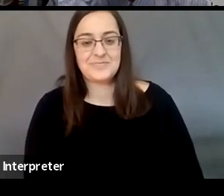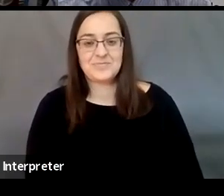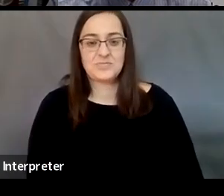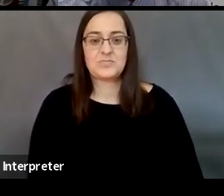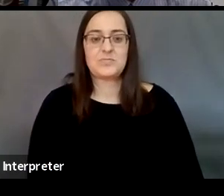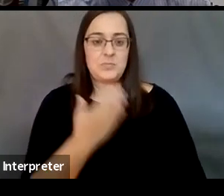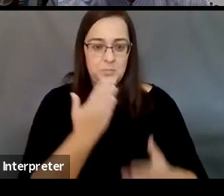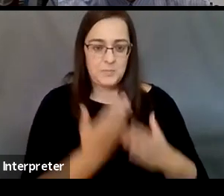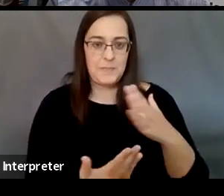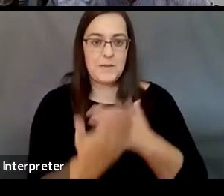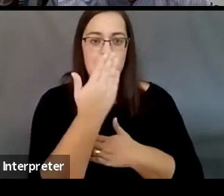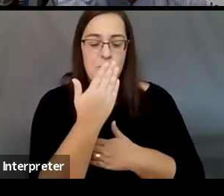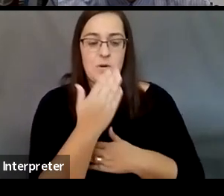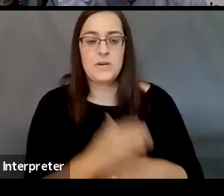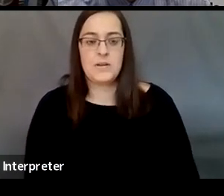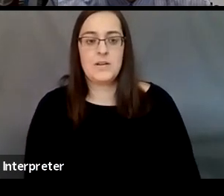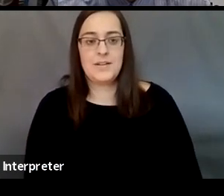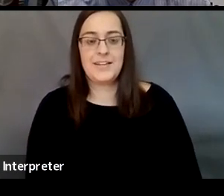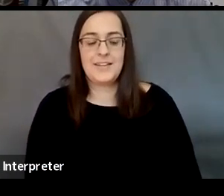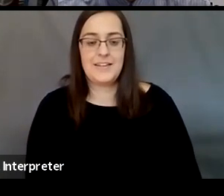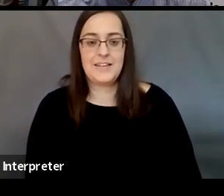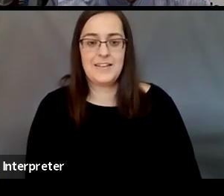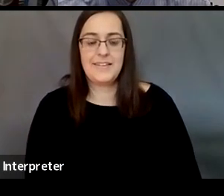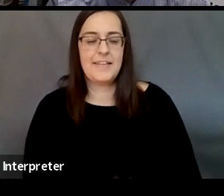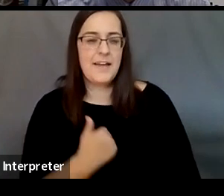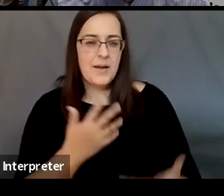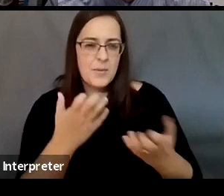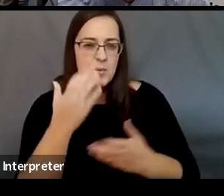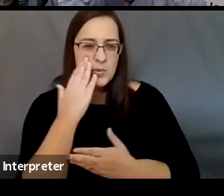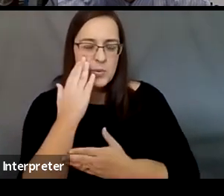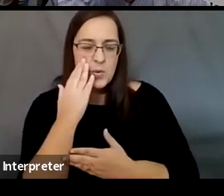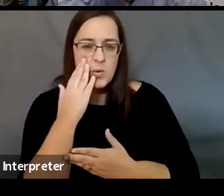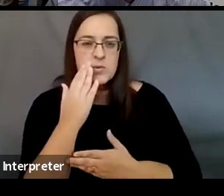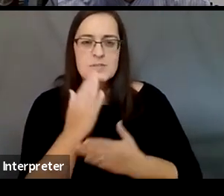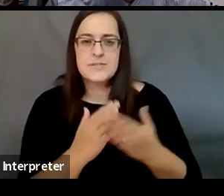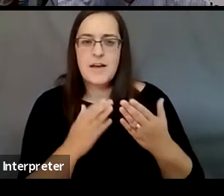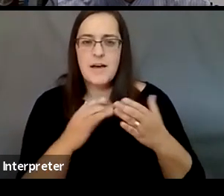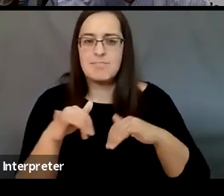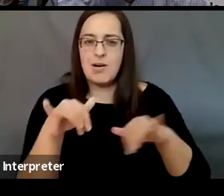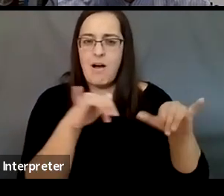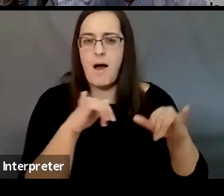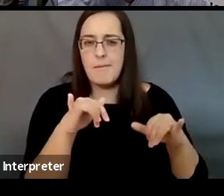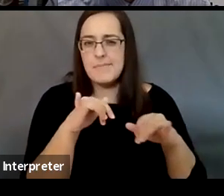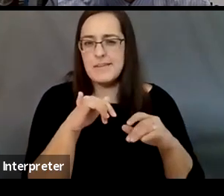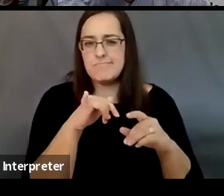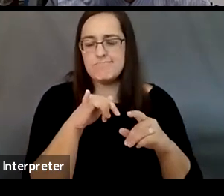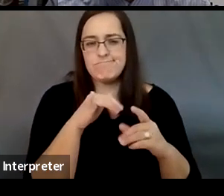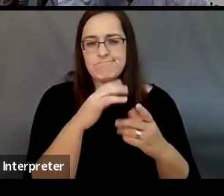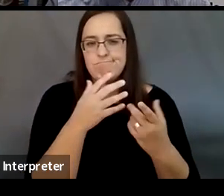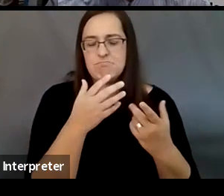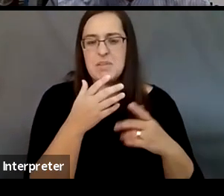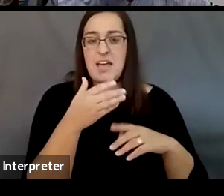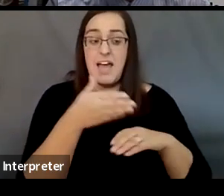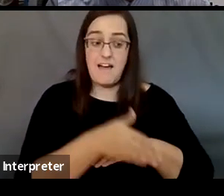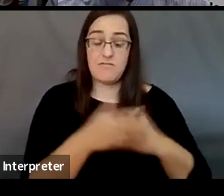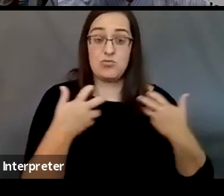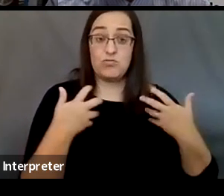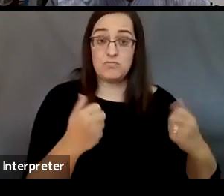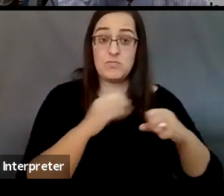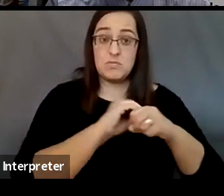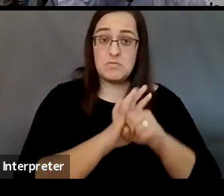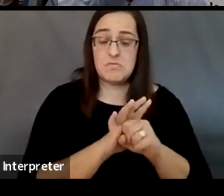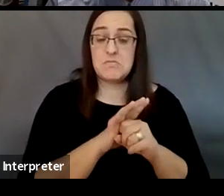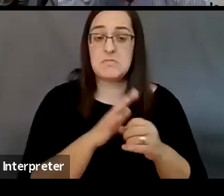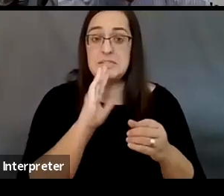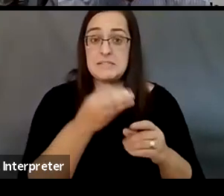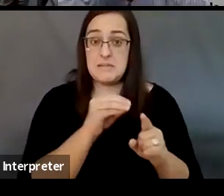Good morning, everyone. I'd like to know, what are some common after effects of the virus, and are there any chronic illnesses